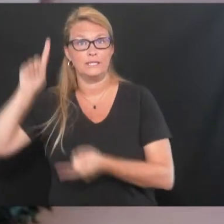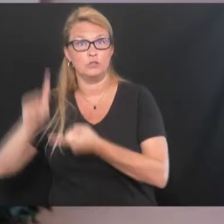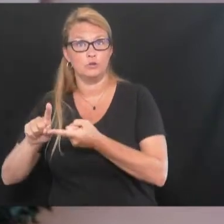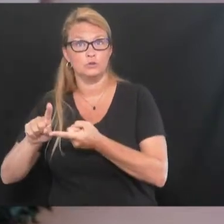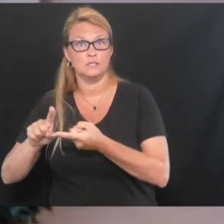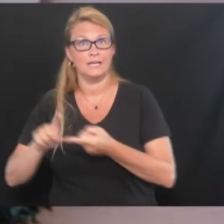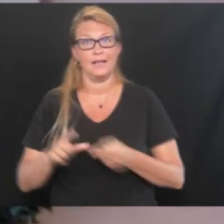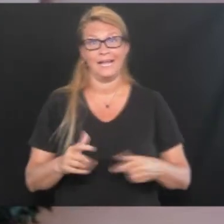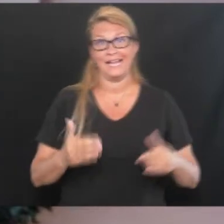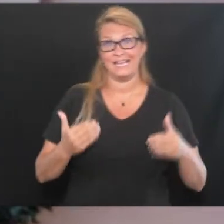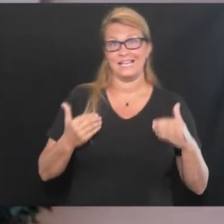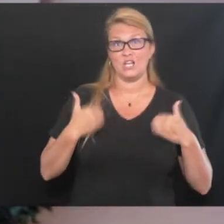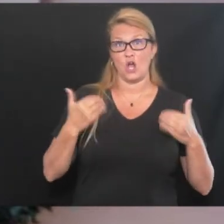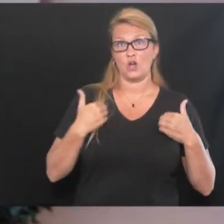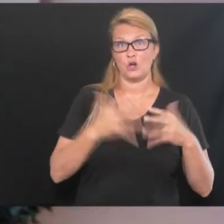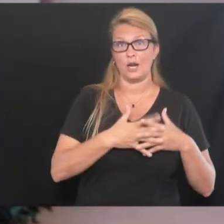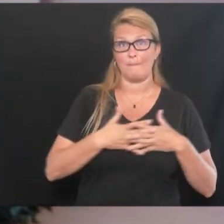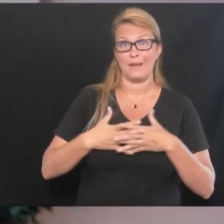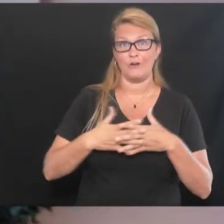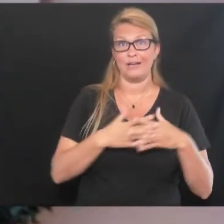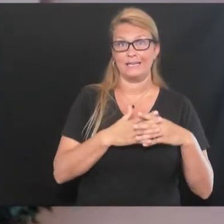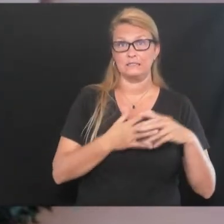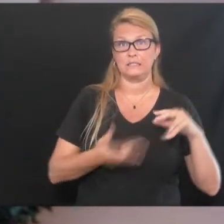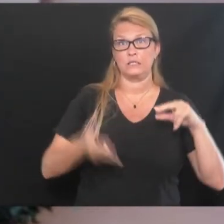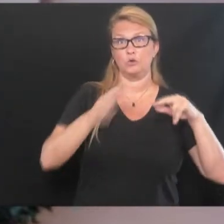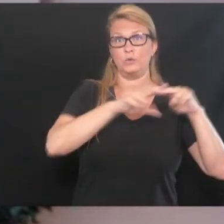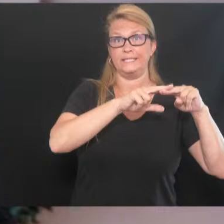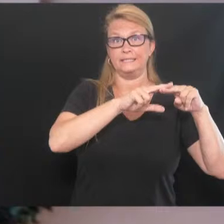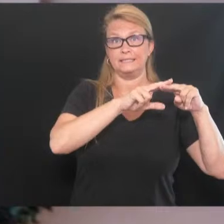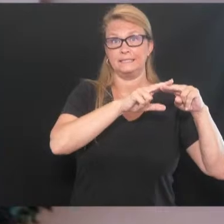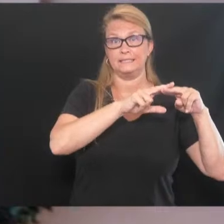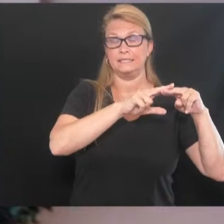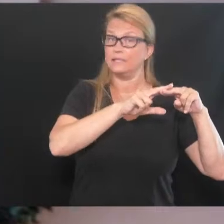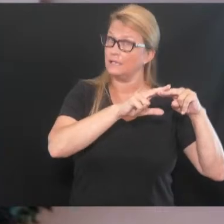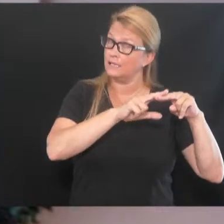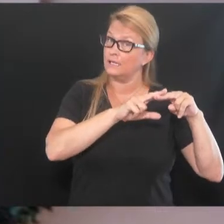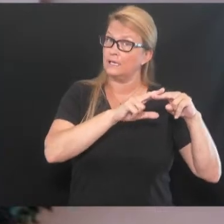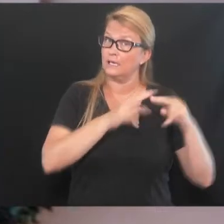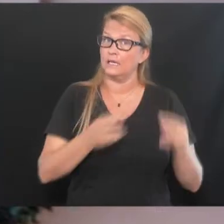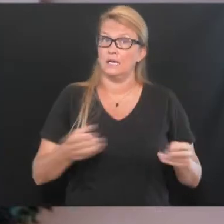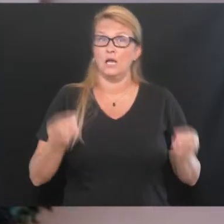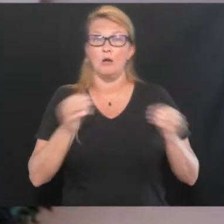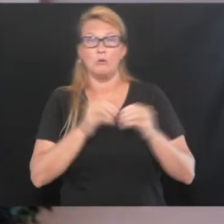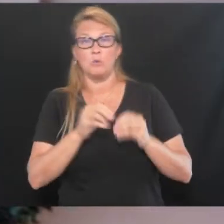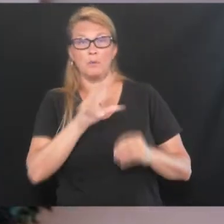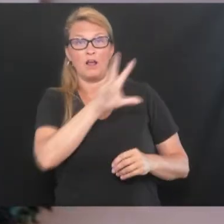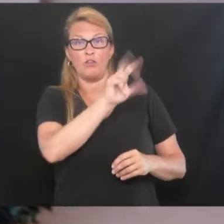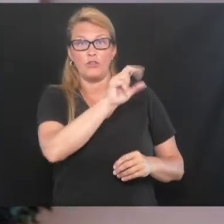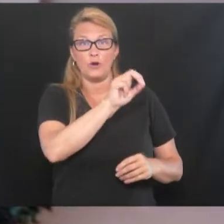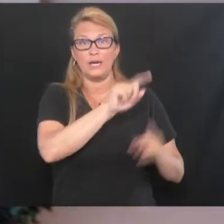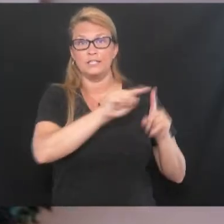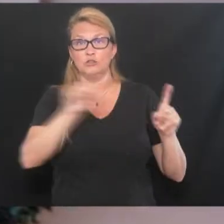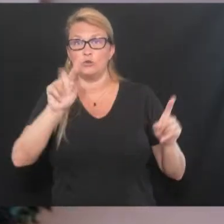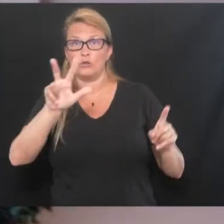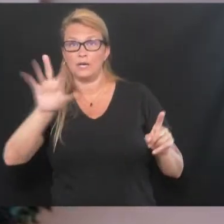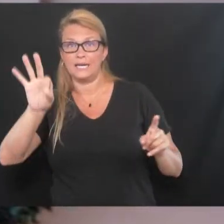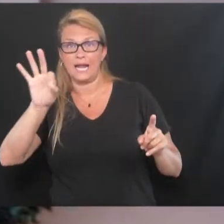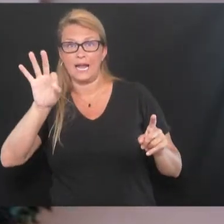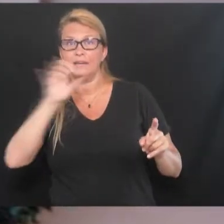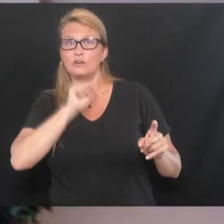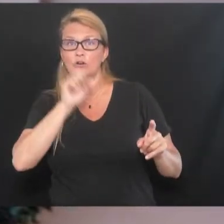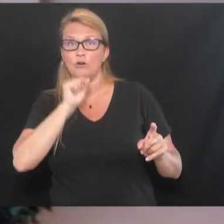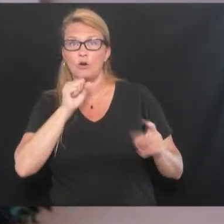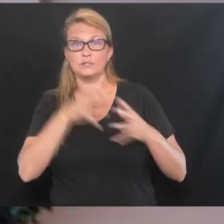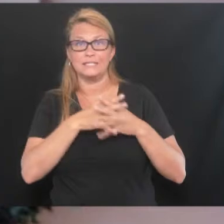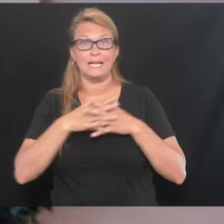younger Americans go up in that corresponding way. There's more 30 to 39-year-olds in America's hospitals than